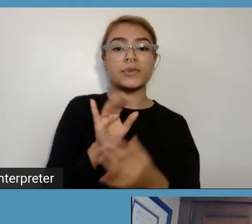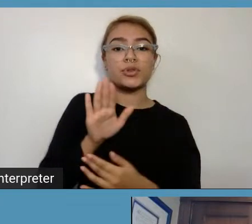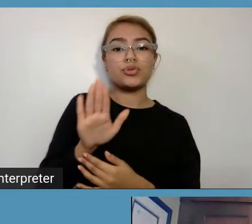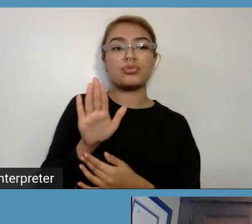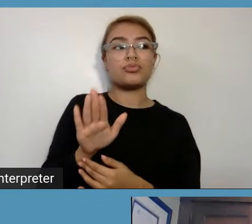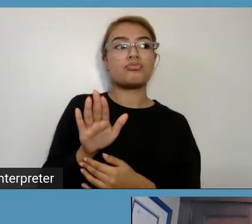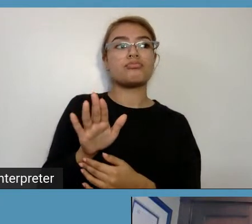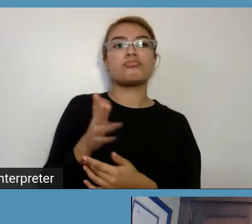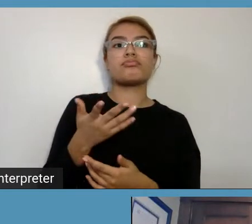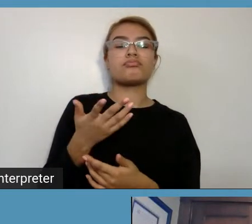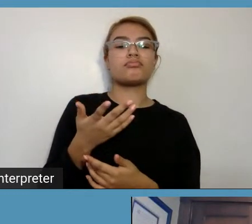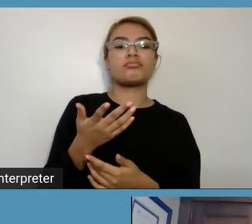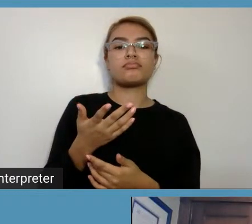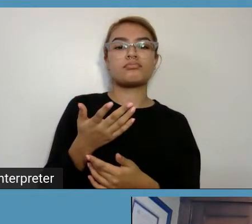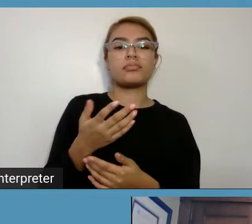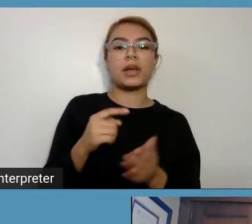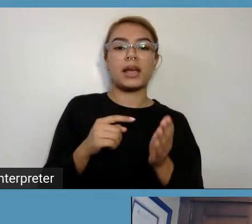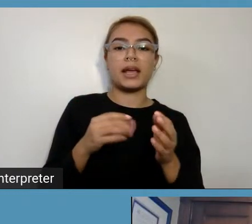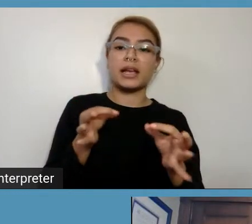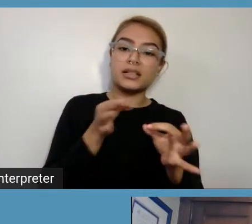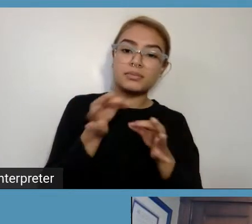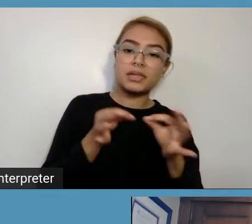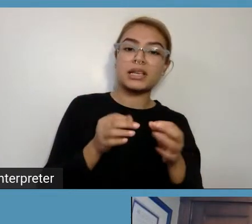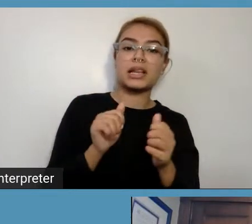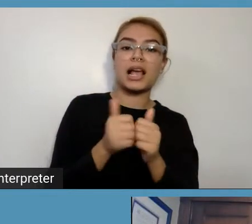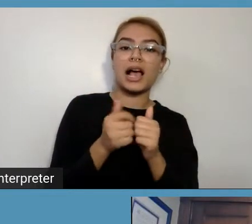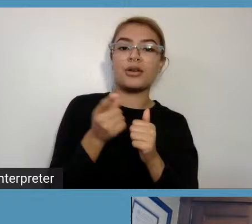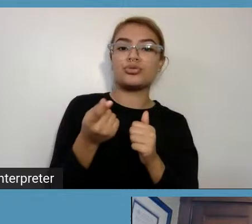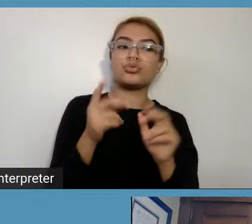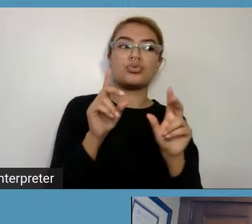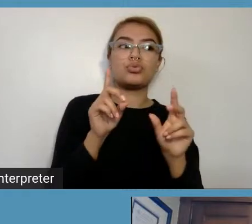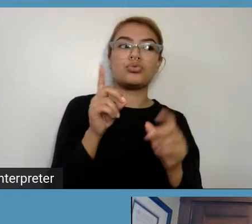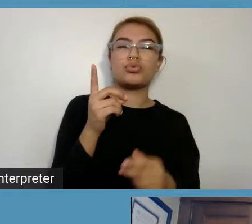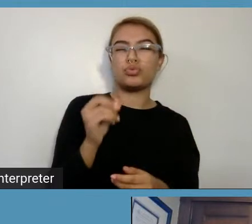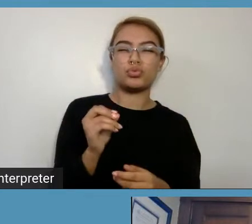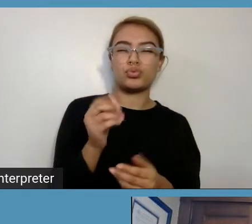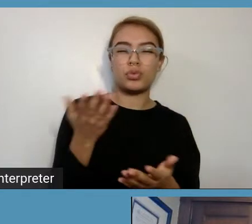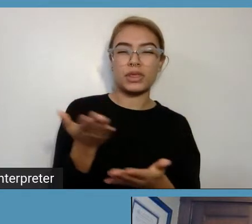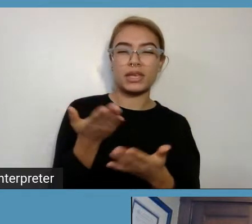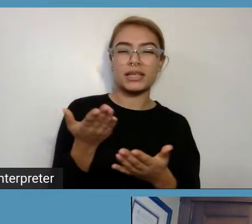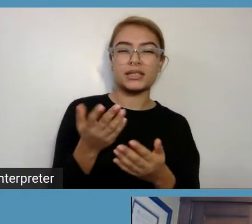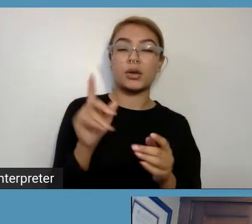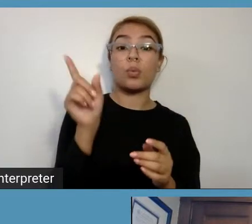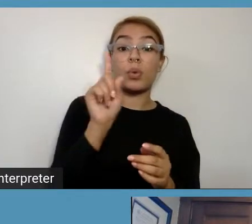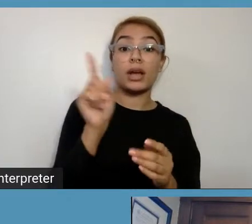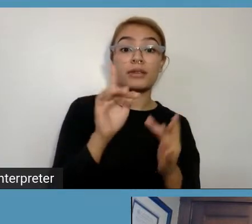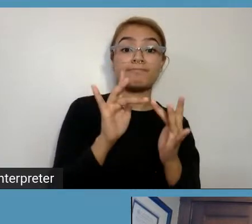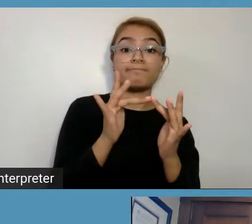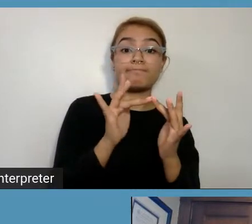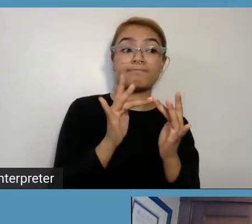us through a little bit about how you actually go about doing this. So like, where does the digitization